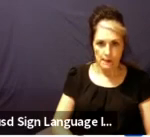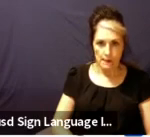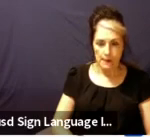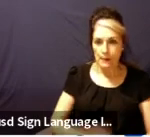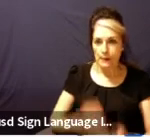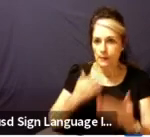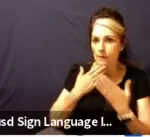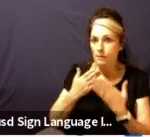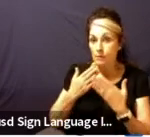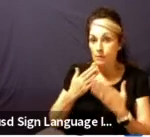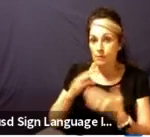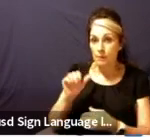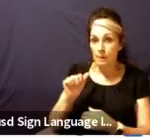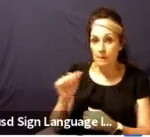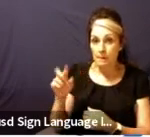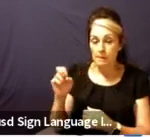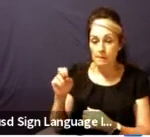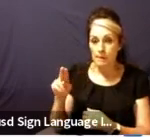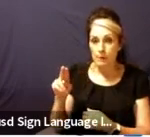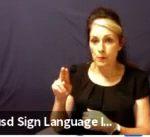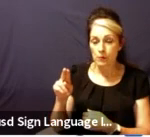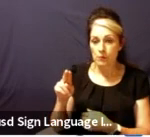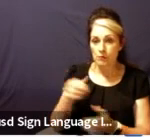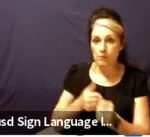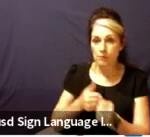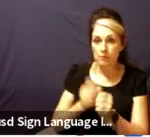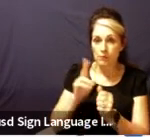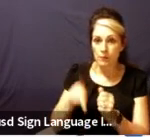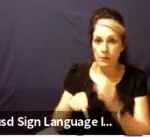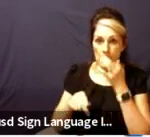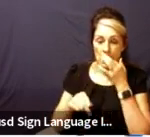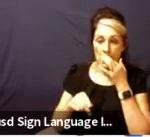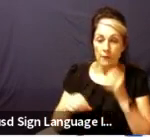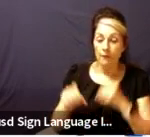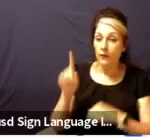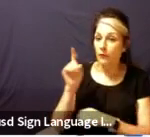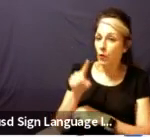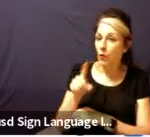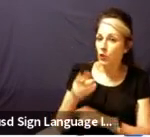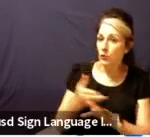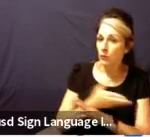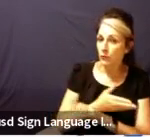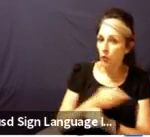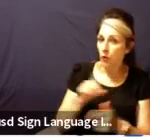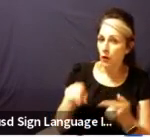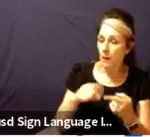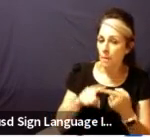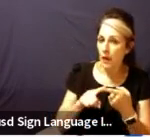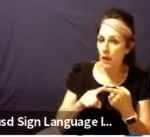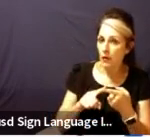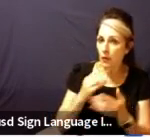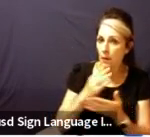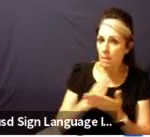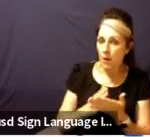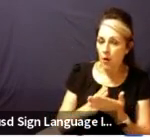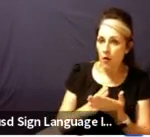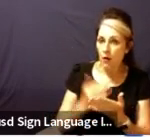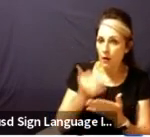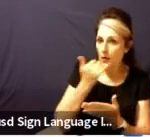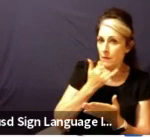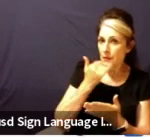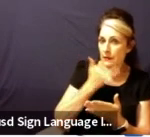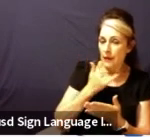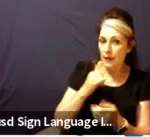thank you, Erin. There was a follow-up from the question earlier about the part that they made a mistake